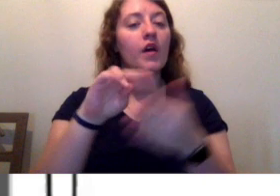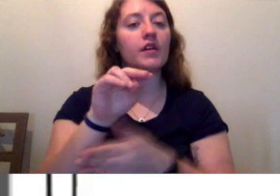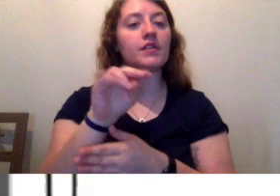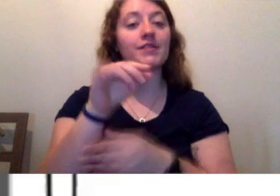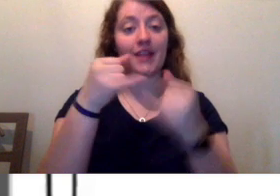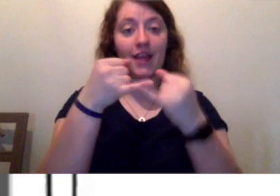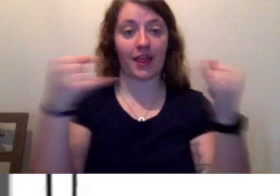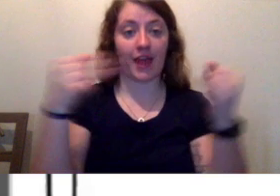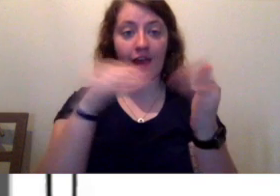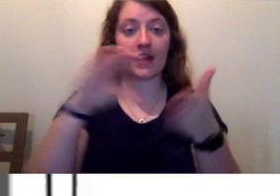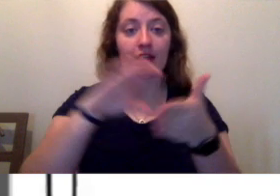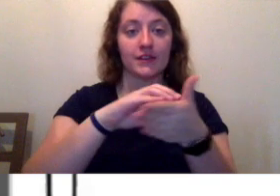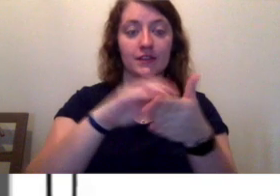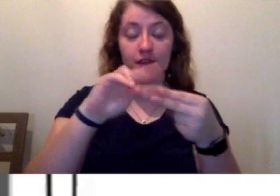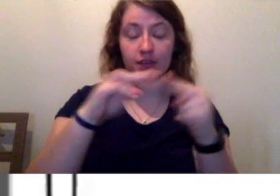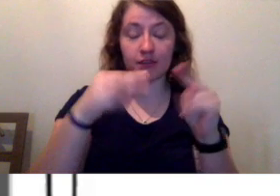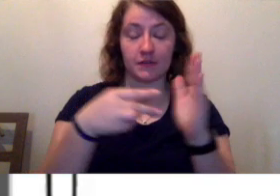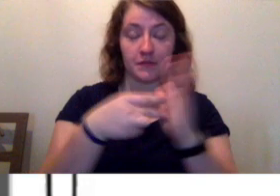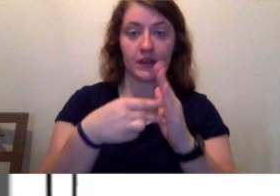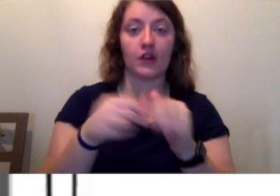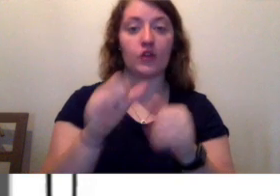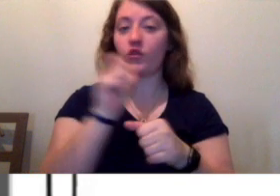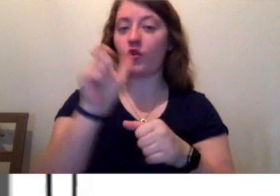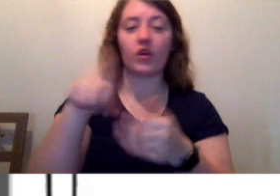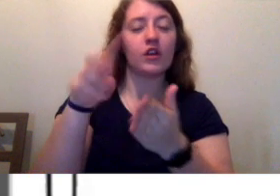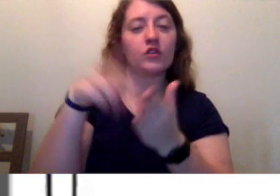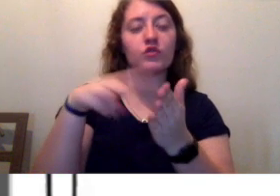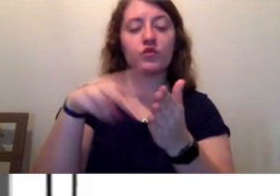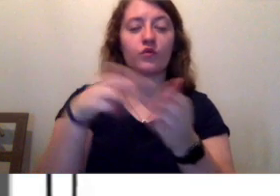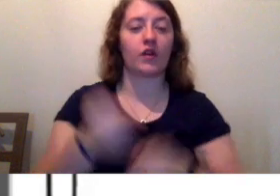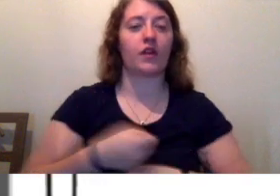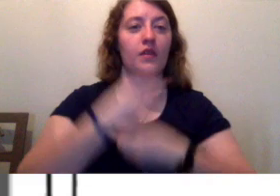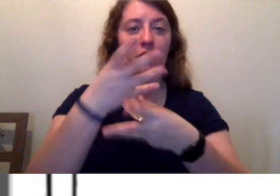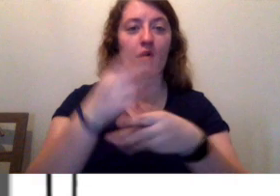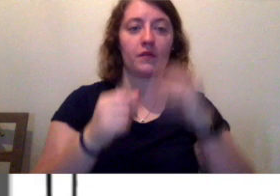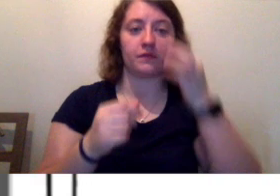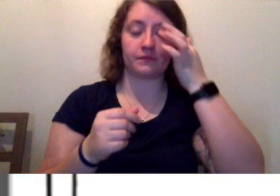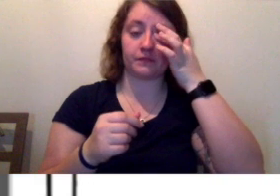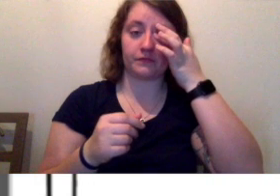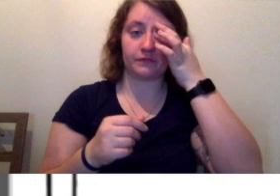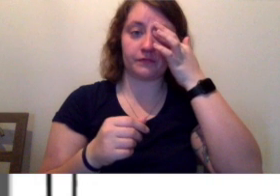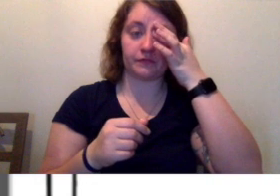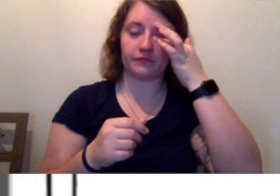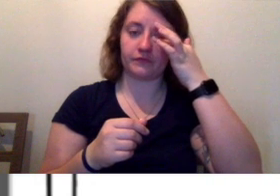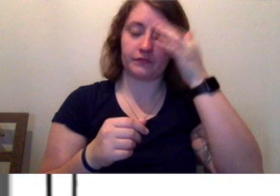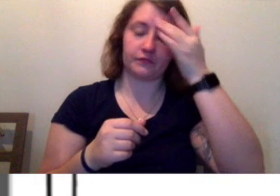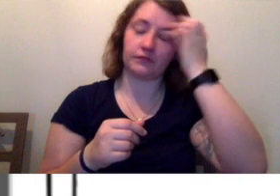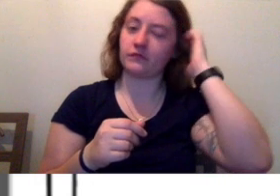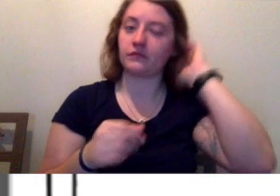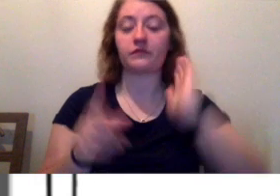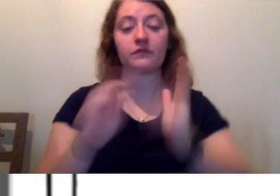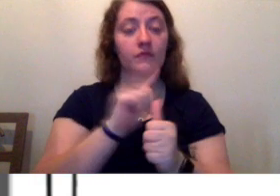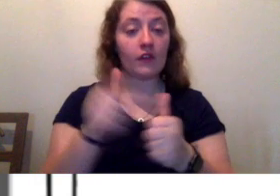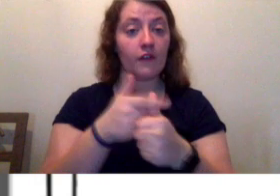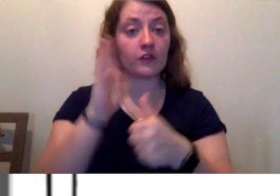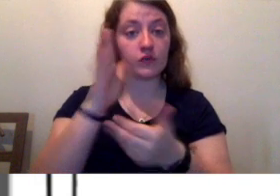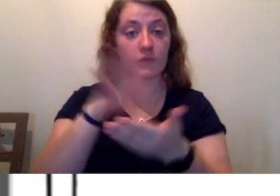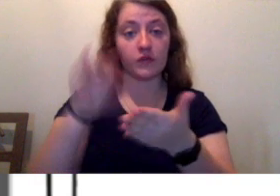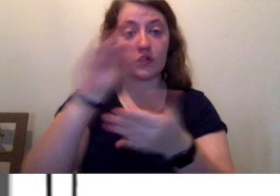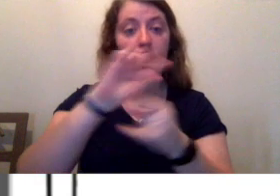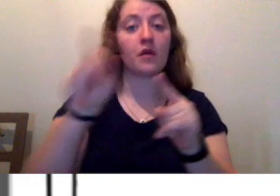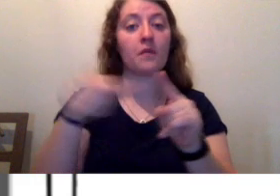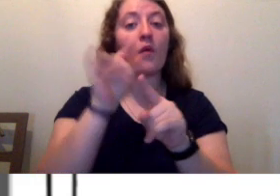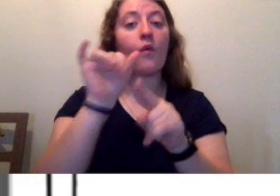read a poem to understand the meaning of a line and a stanza. We're first going to learn about what a stanza is.